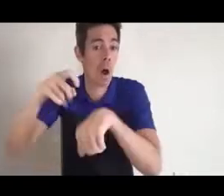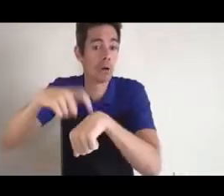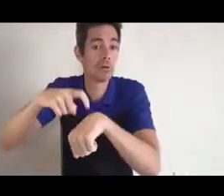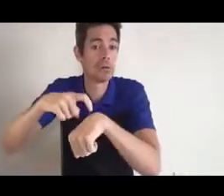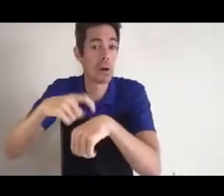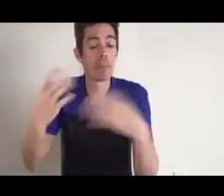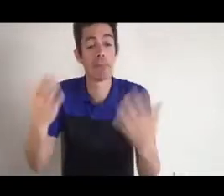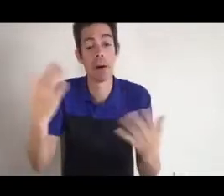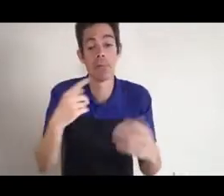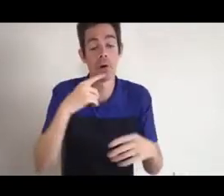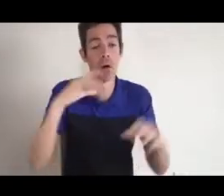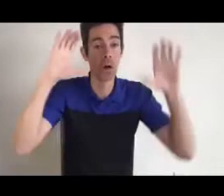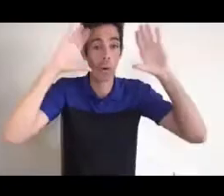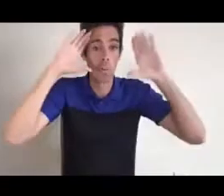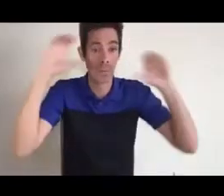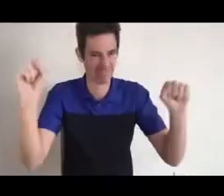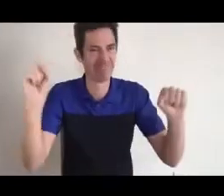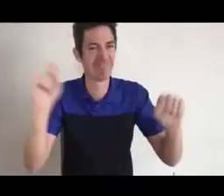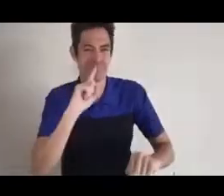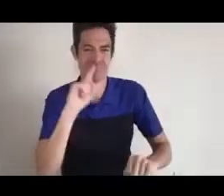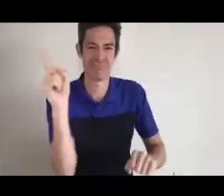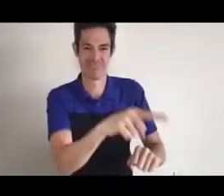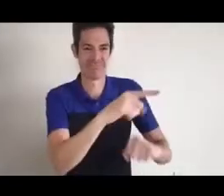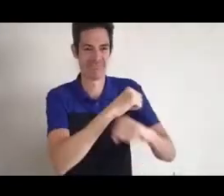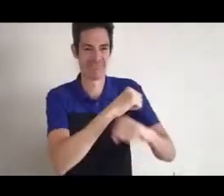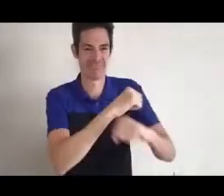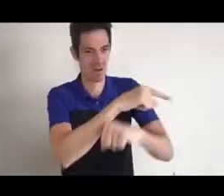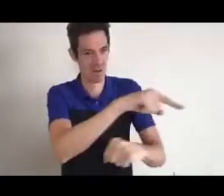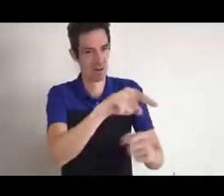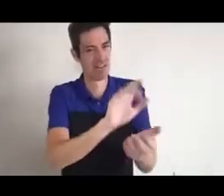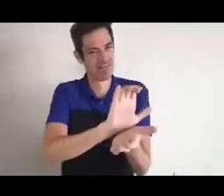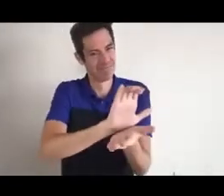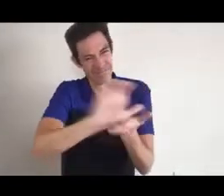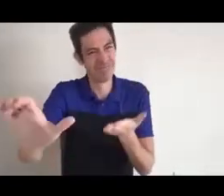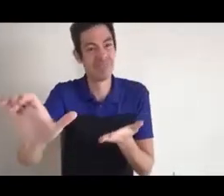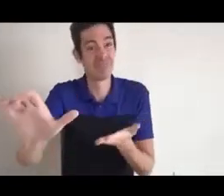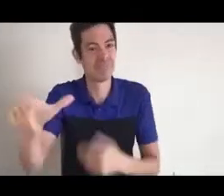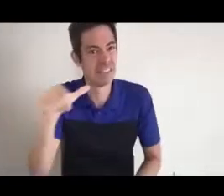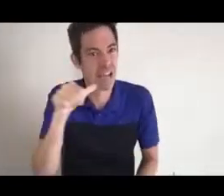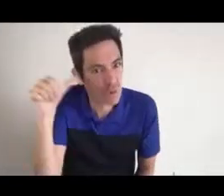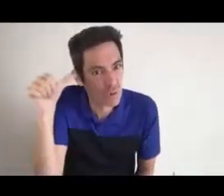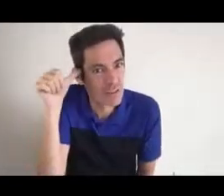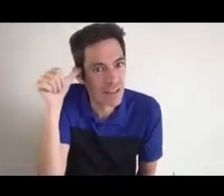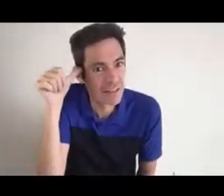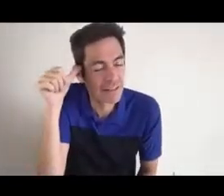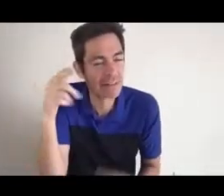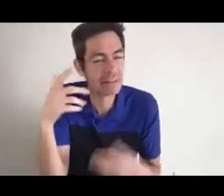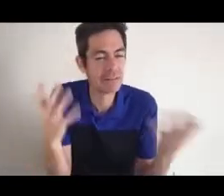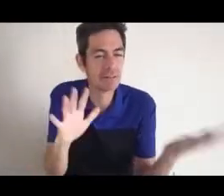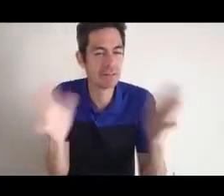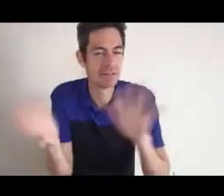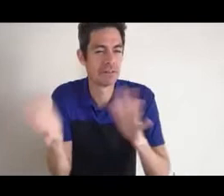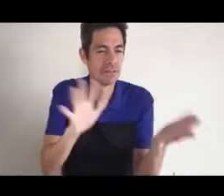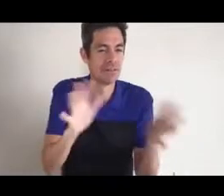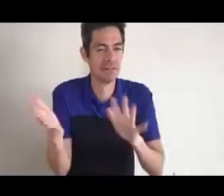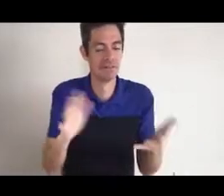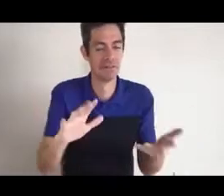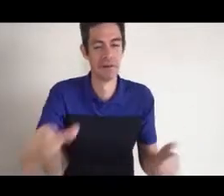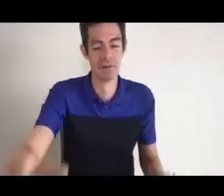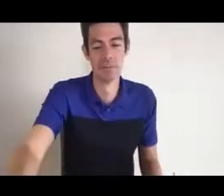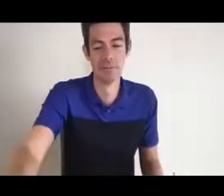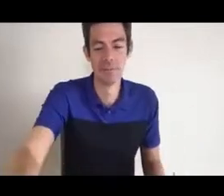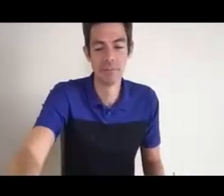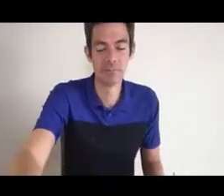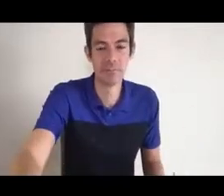Yesterday could be put at the end. If time is not so important, you can say President commanded security guards to sweep